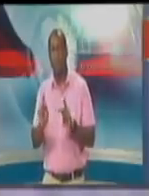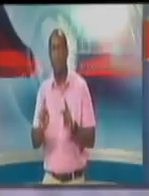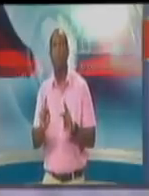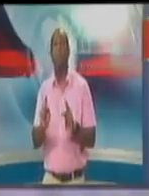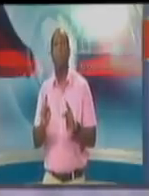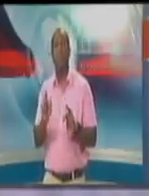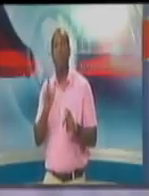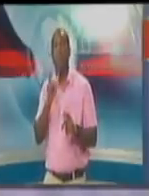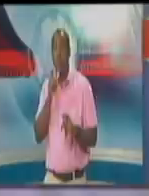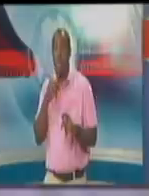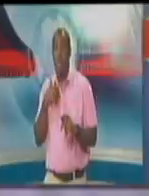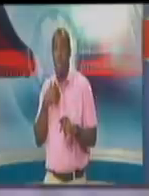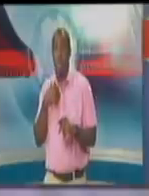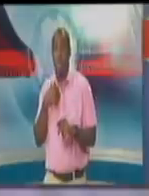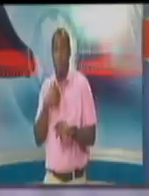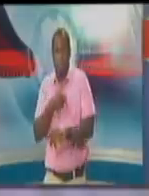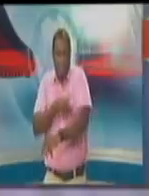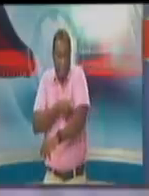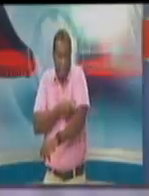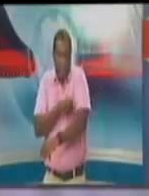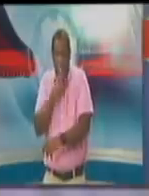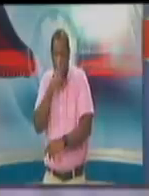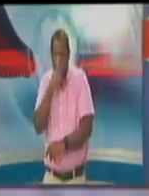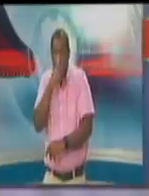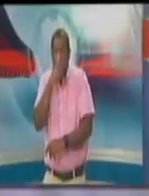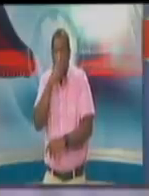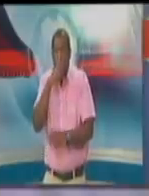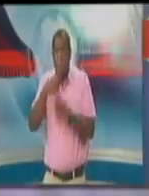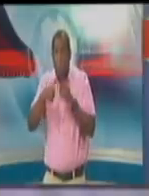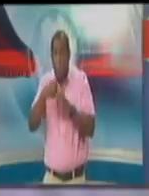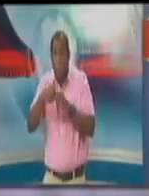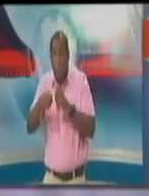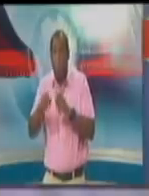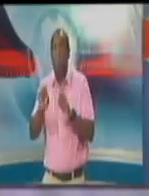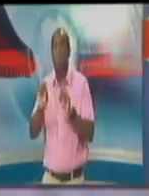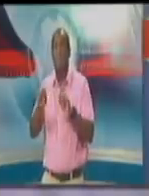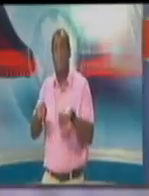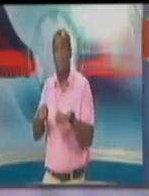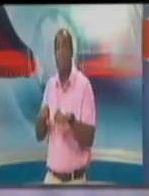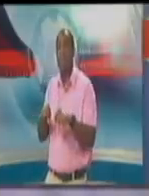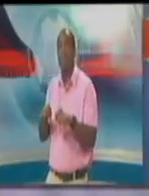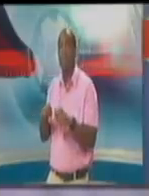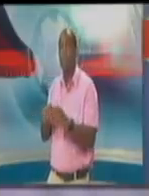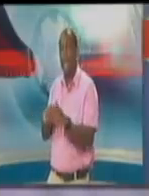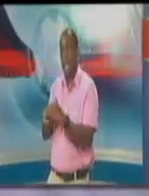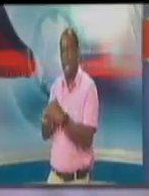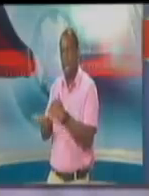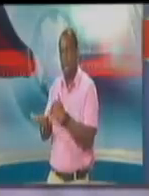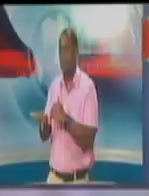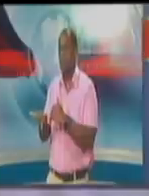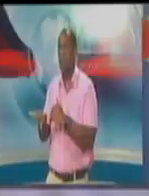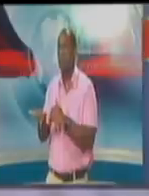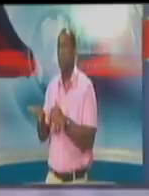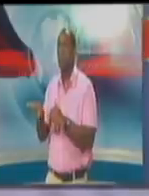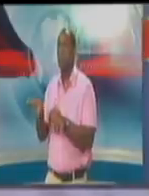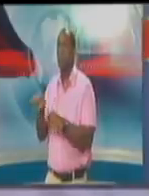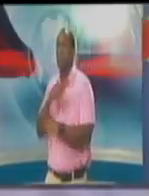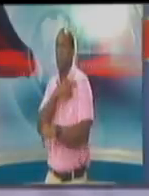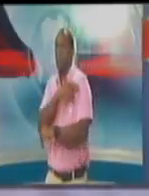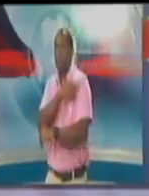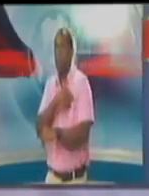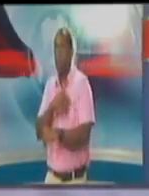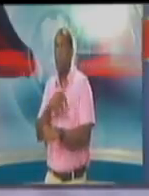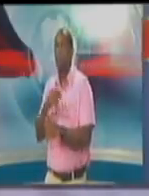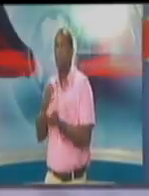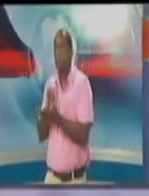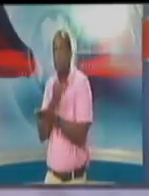that they are facing at this time? And my second question, I'd like to get a response from all of you. It's been said that we are